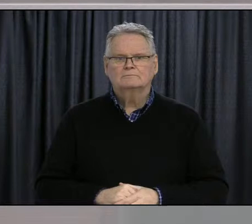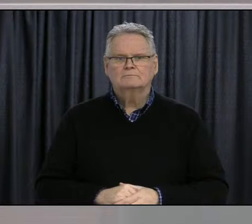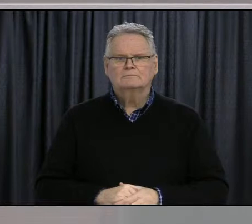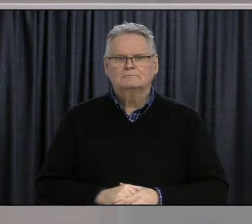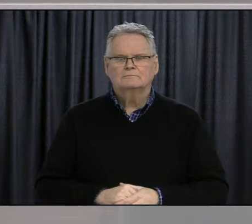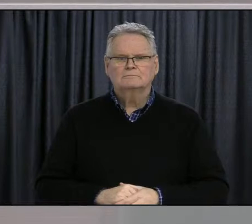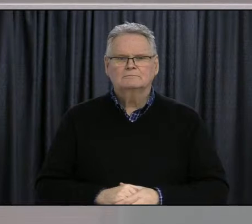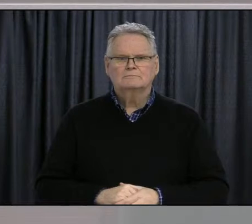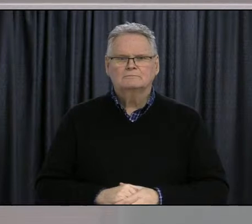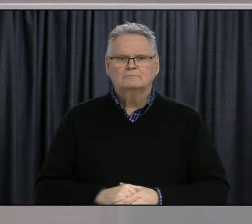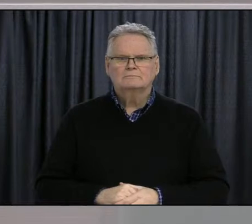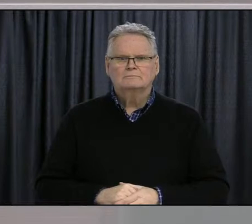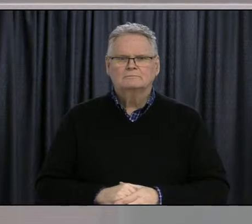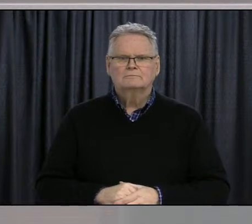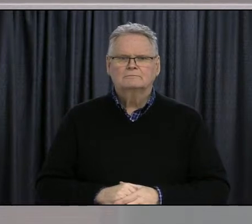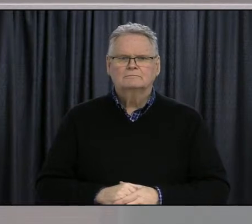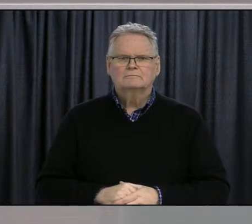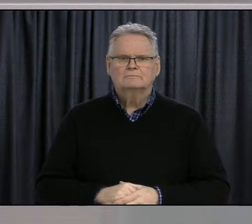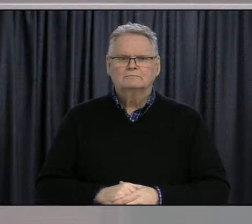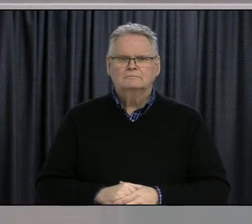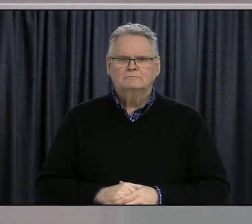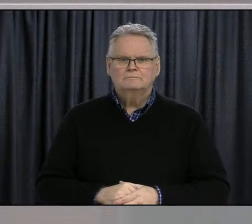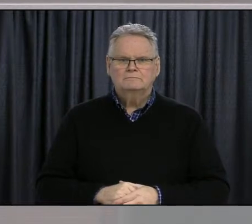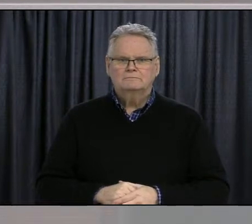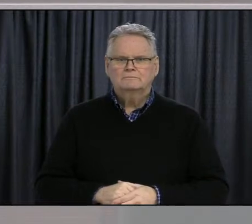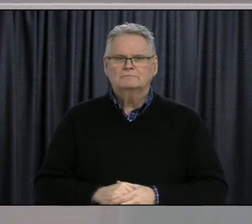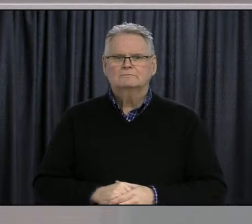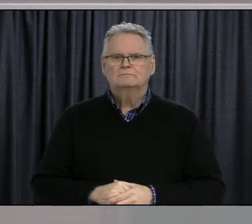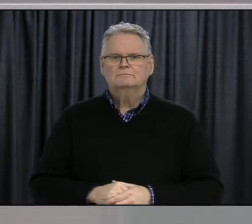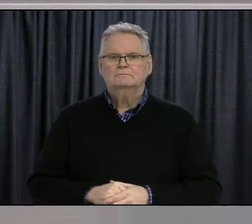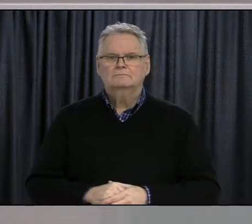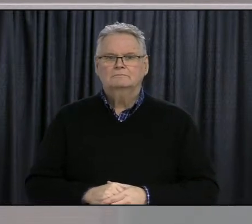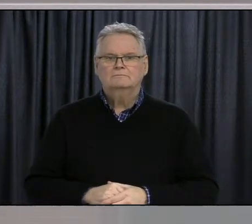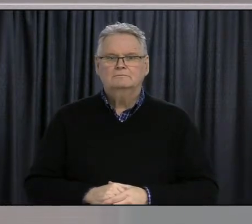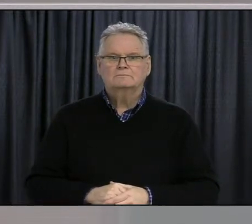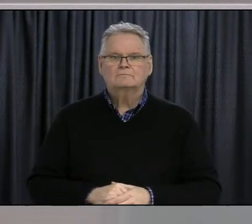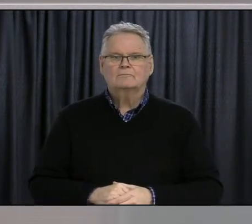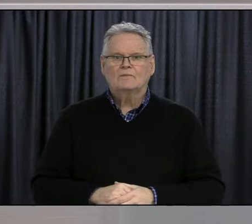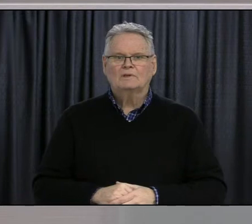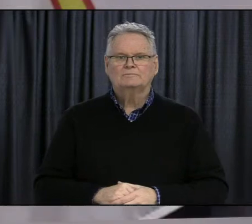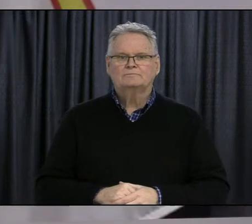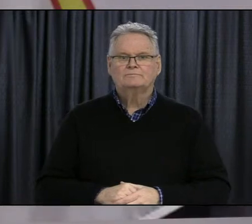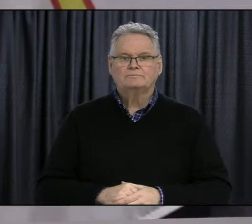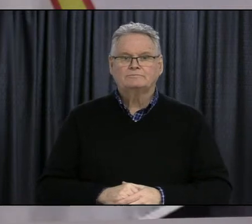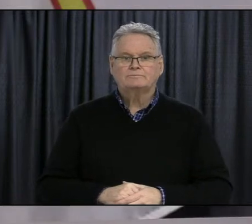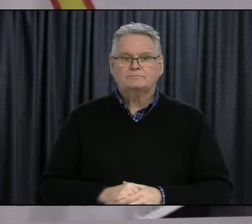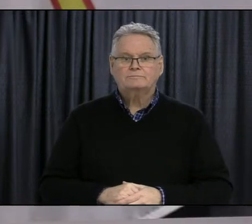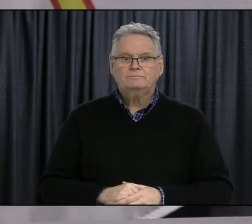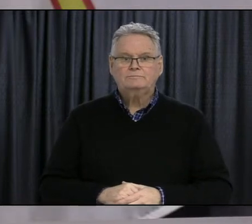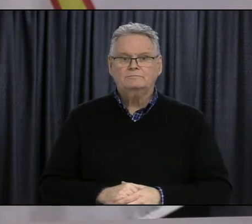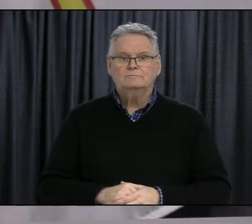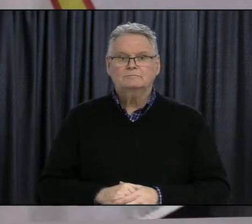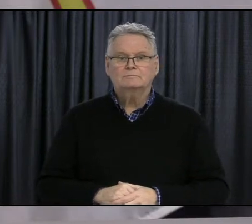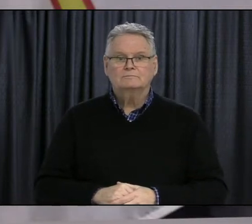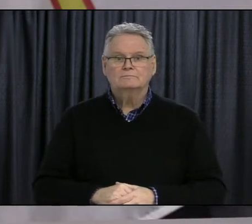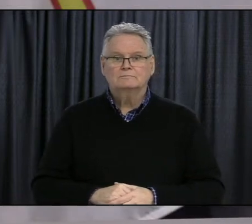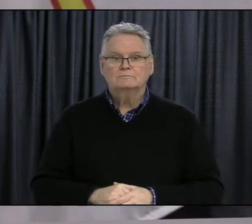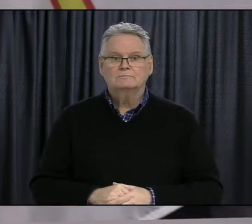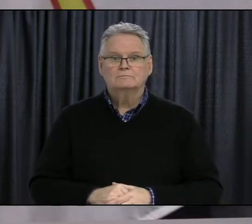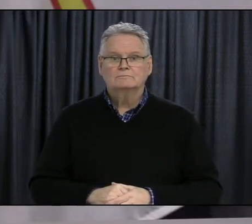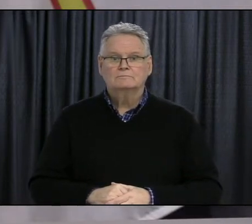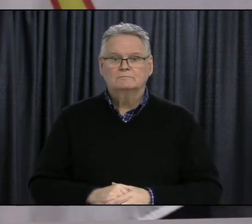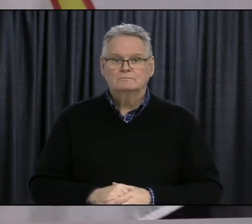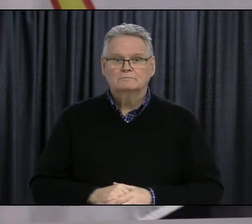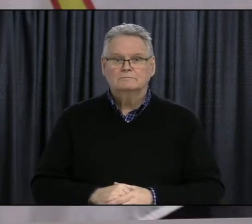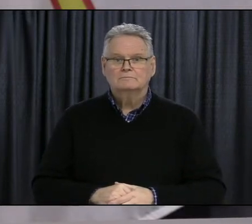Sorry, leaving the province. Oh, to go to Winnipeg, you mean? Yes, sorry, Winnipeg, not Toronto. Yeah. So